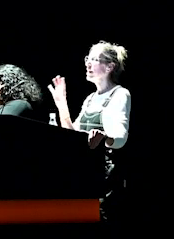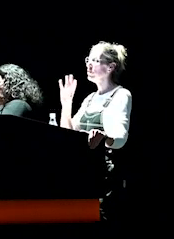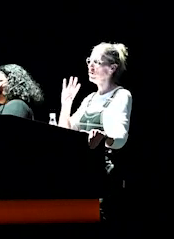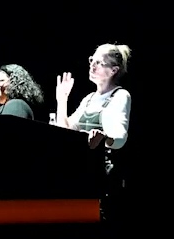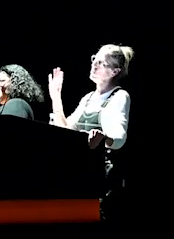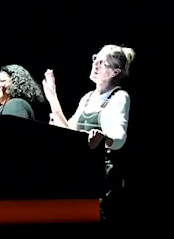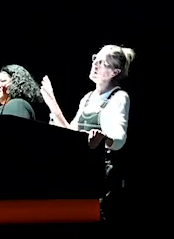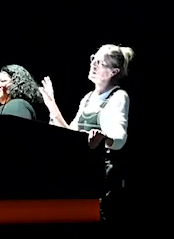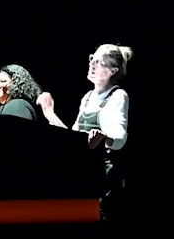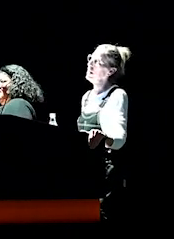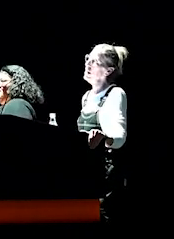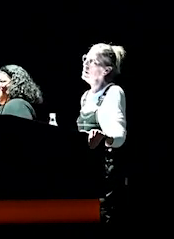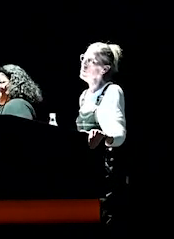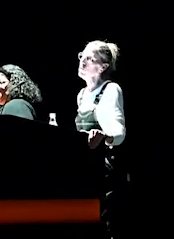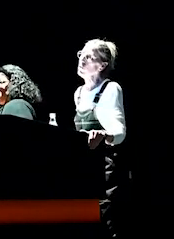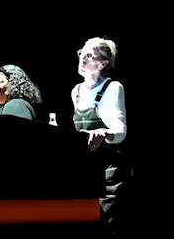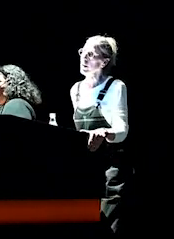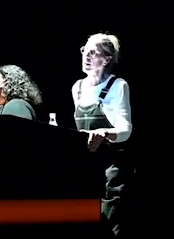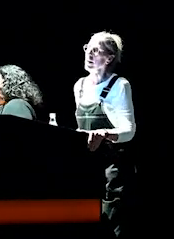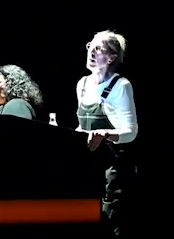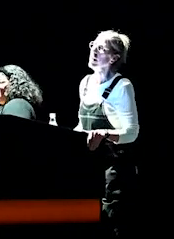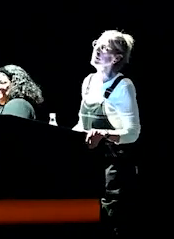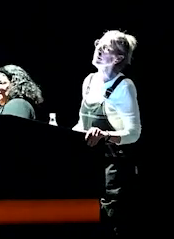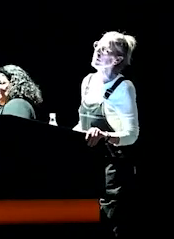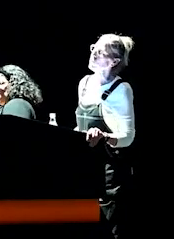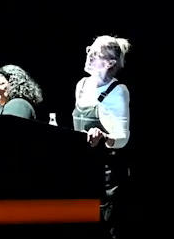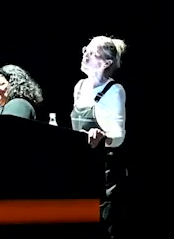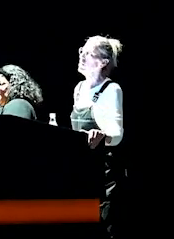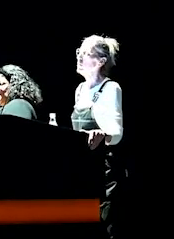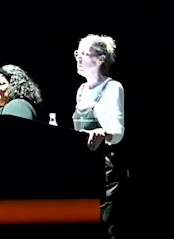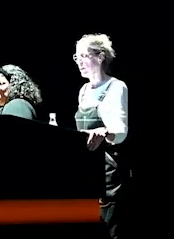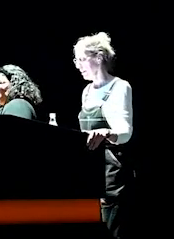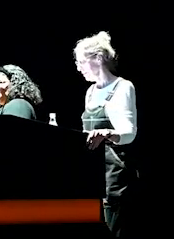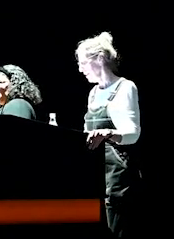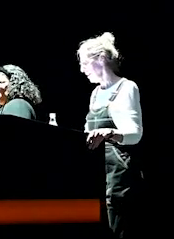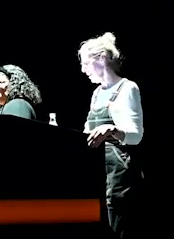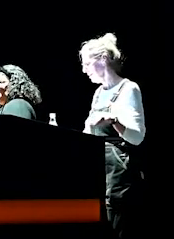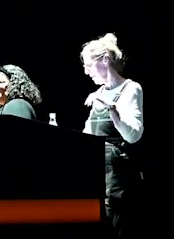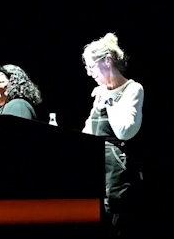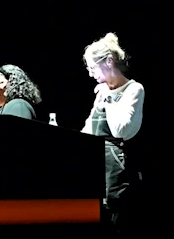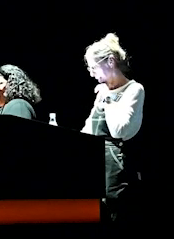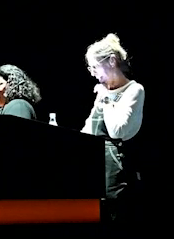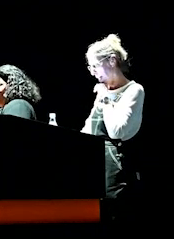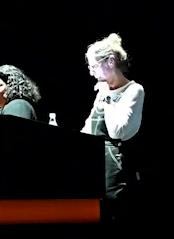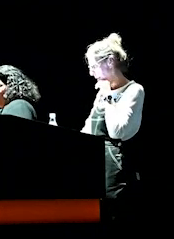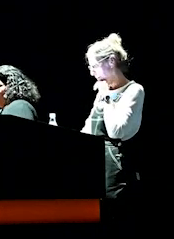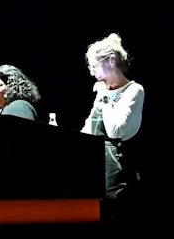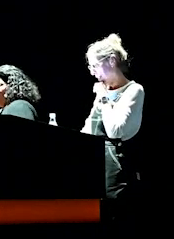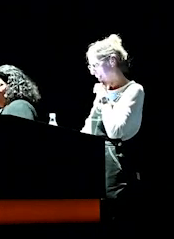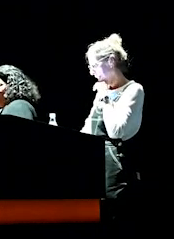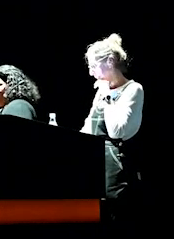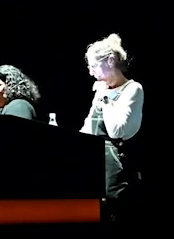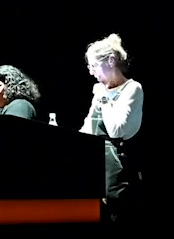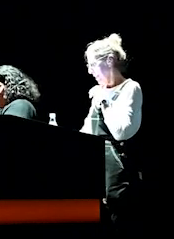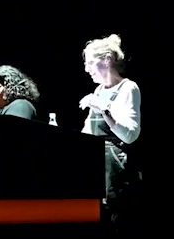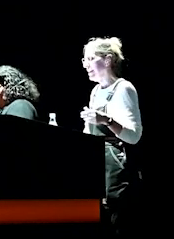that it's not just creating beauty, but is it reaching people? Is it